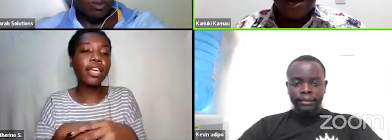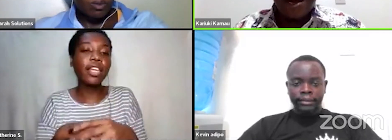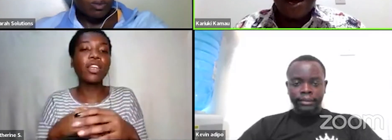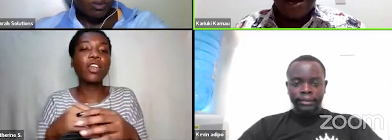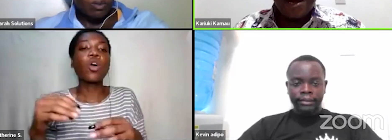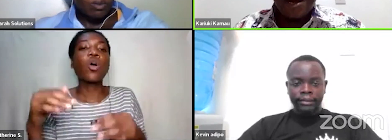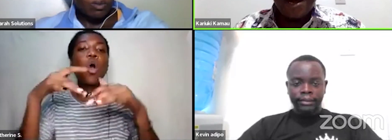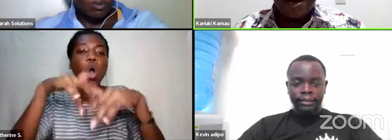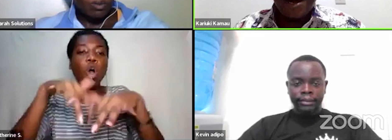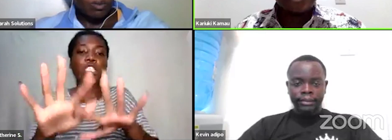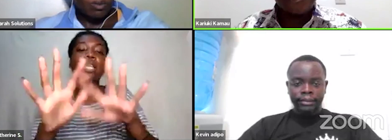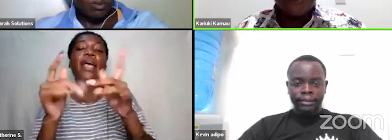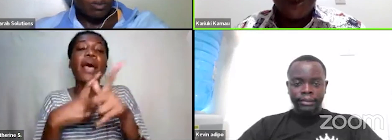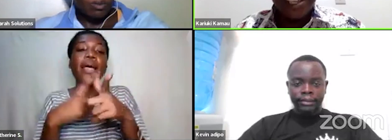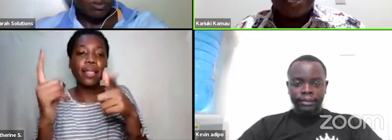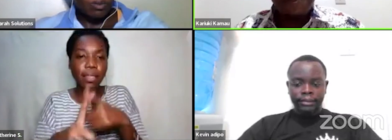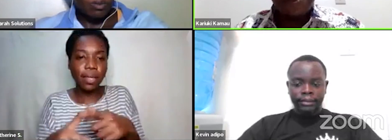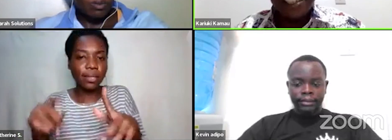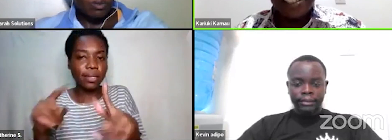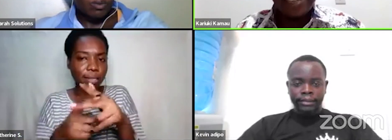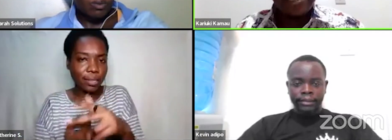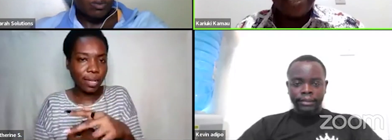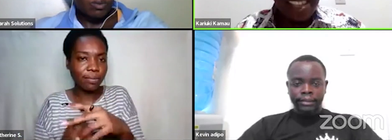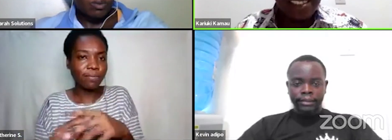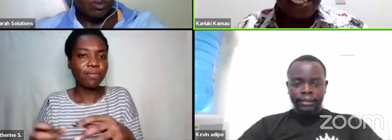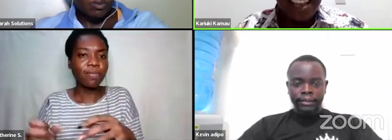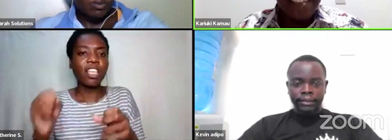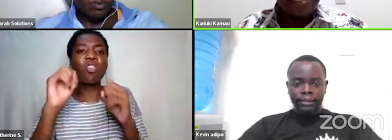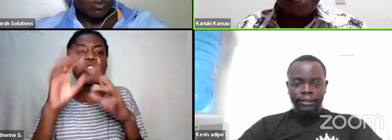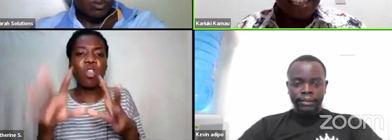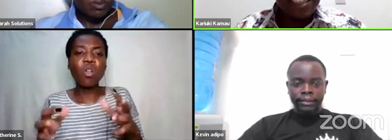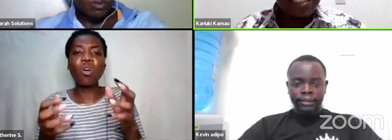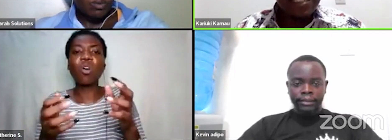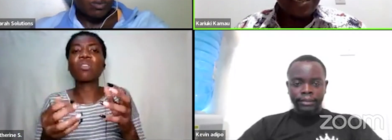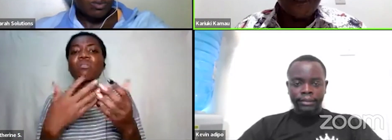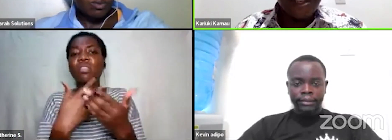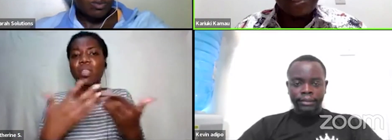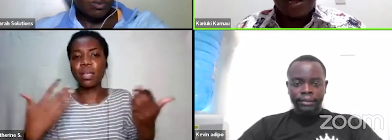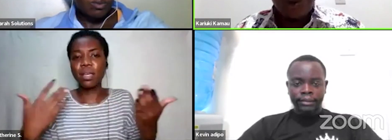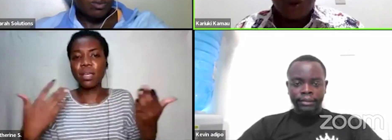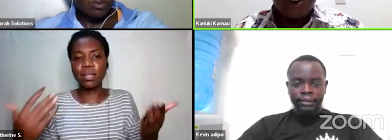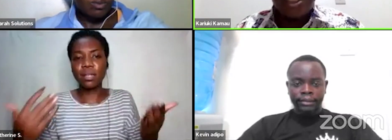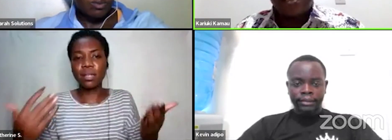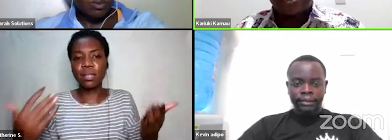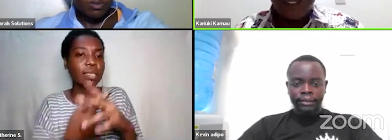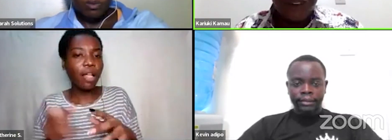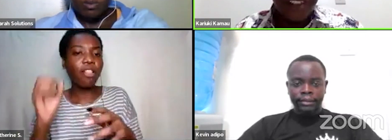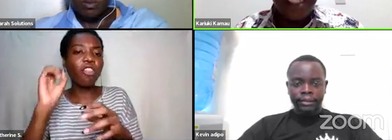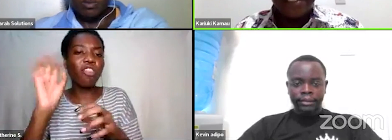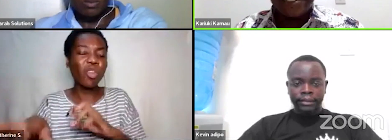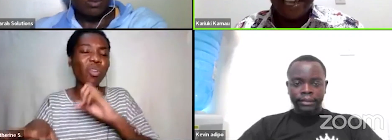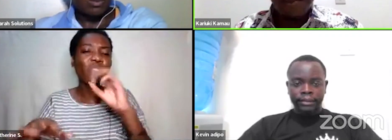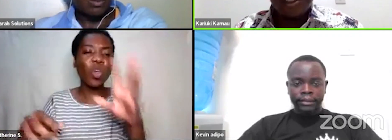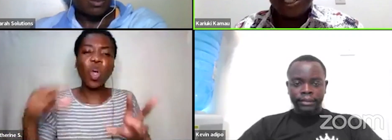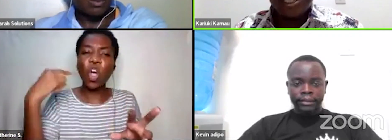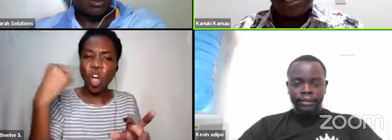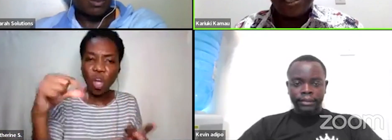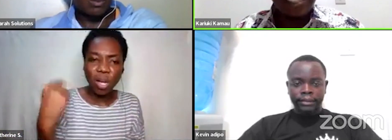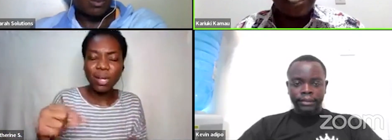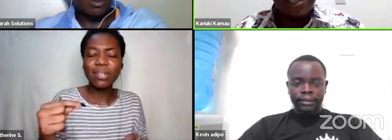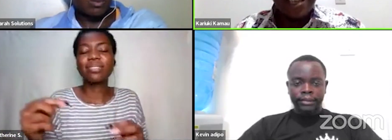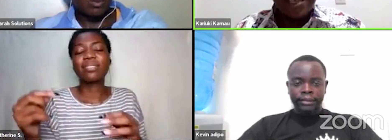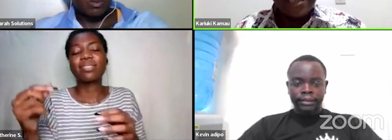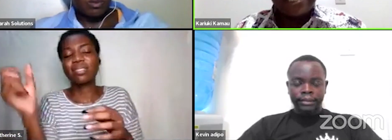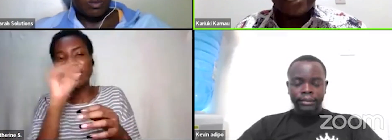waves they started throwing their precious things. They started throwing their gold, their silver, their diamond in